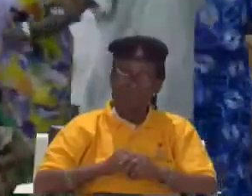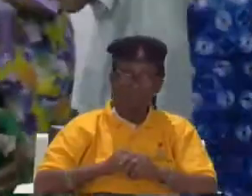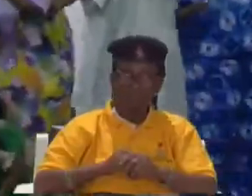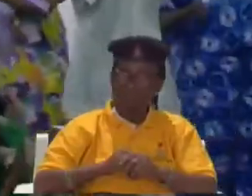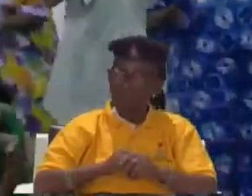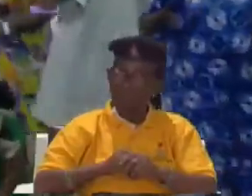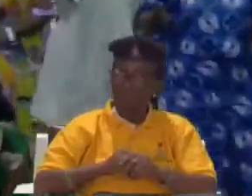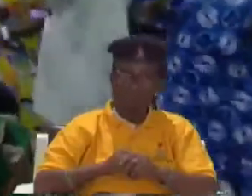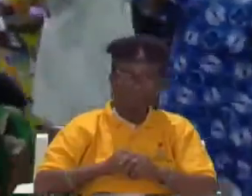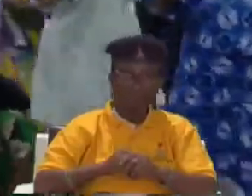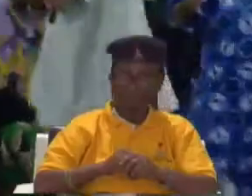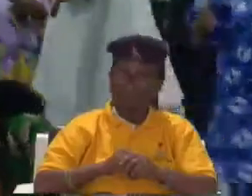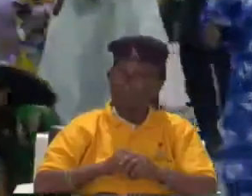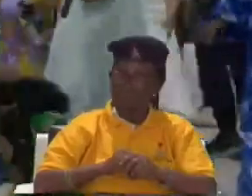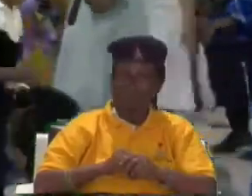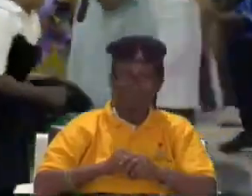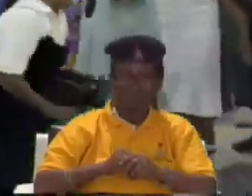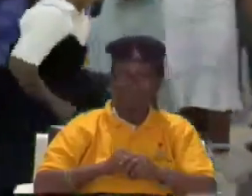Thank you,